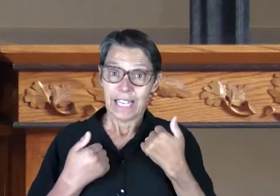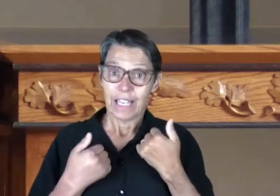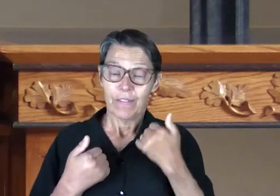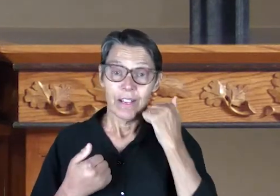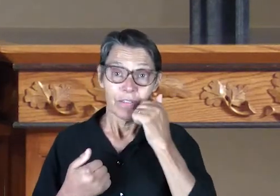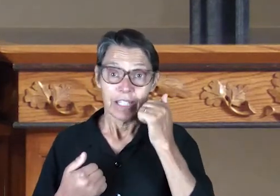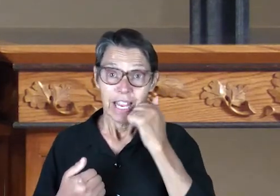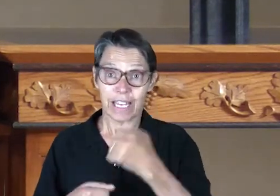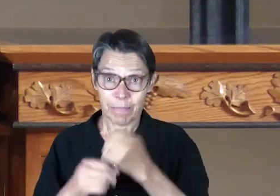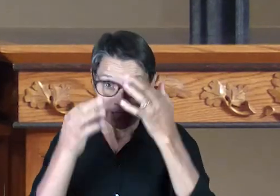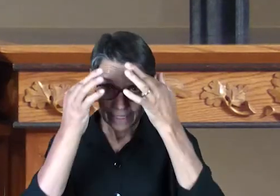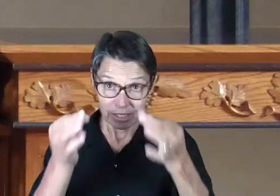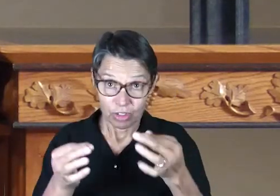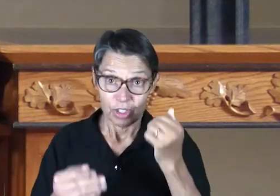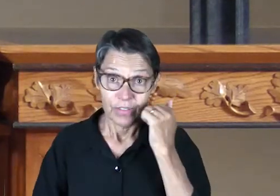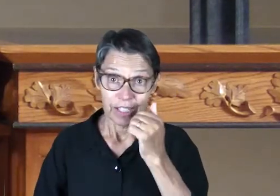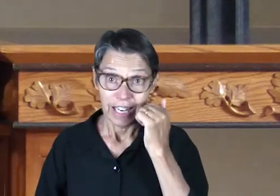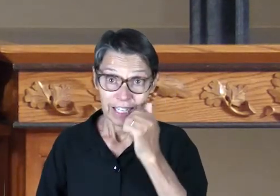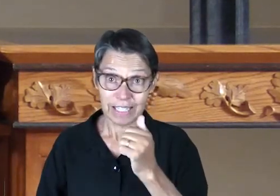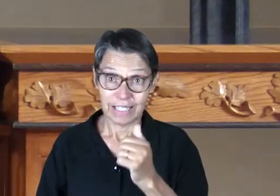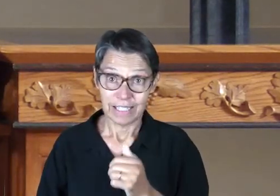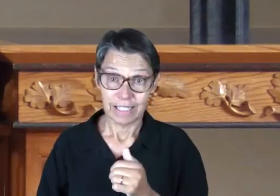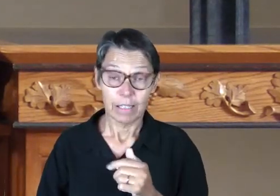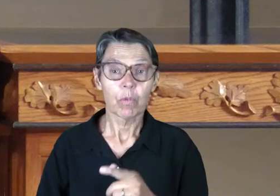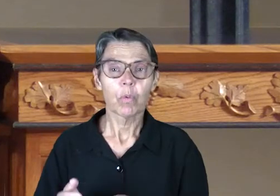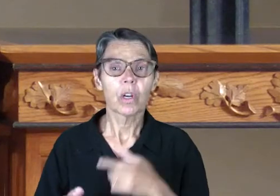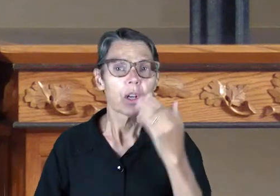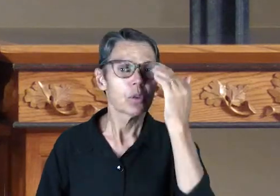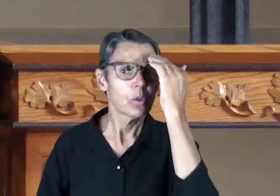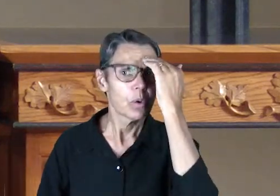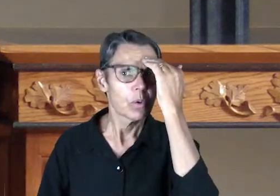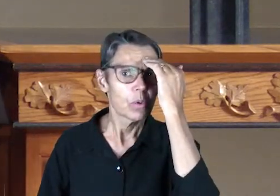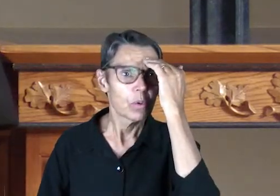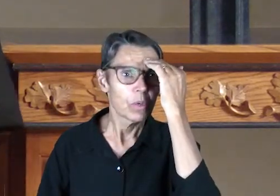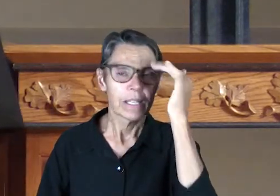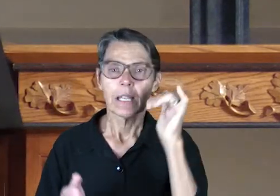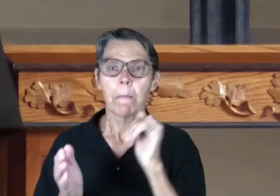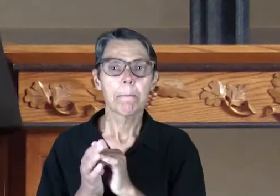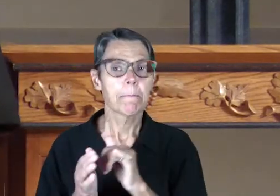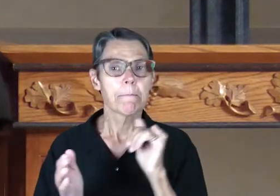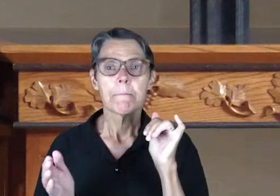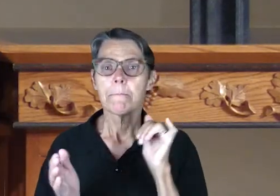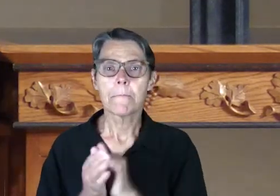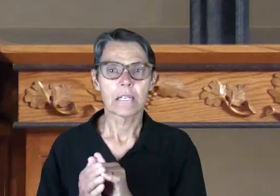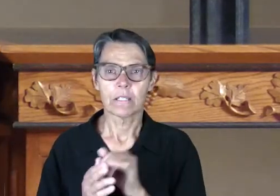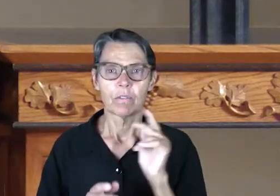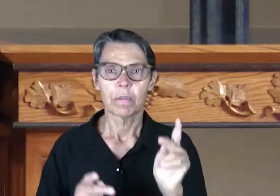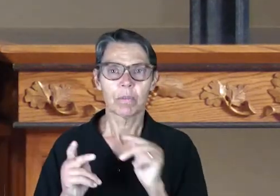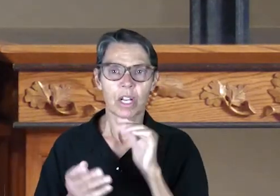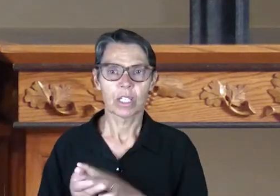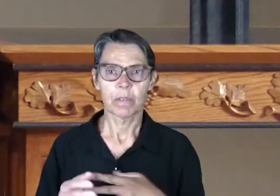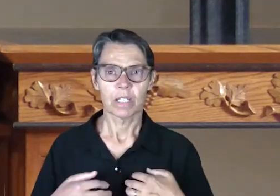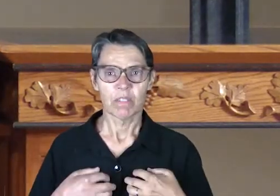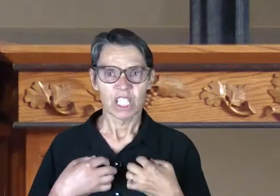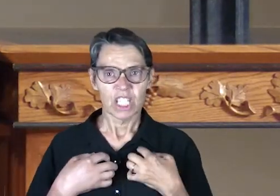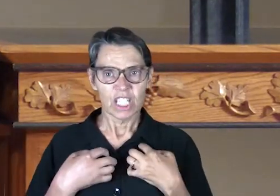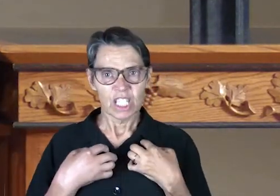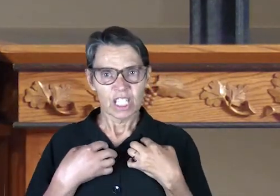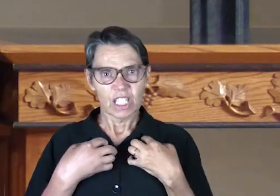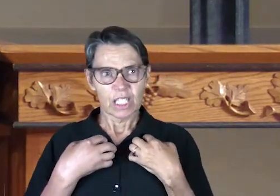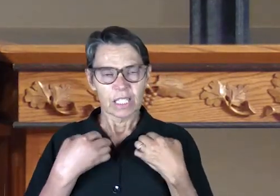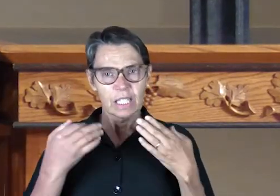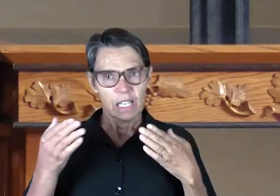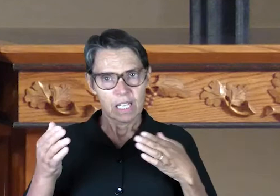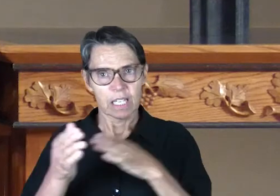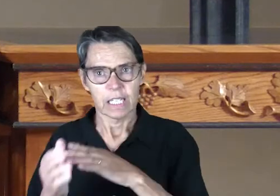And here's what I know. It's impossible for human beings not to allow enmity to rise